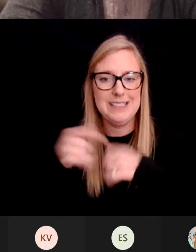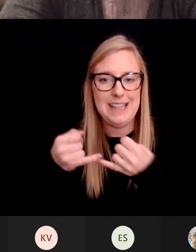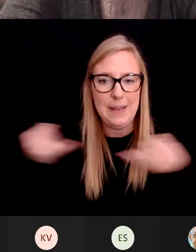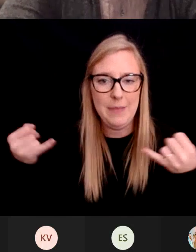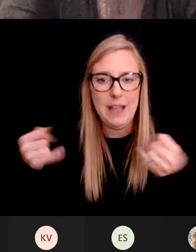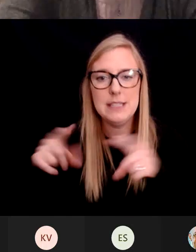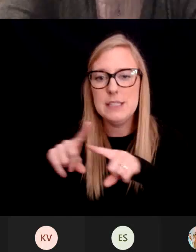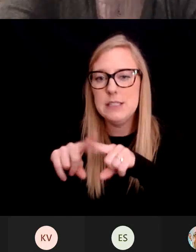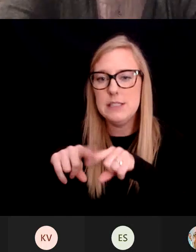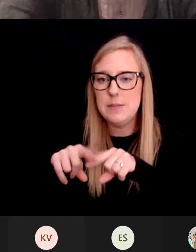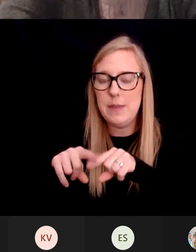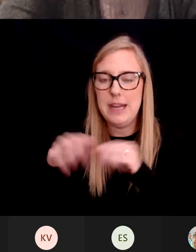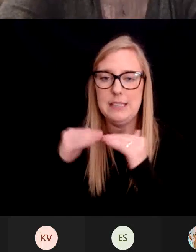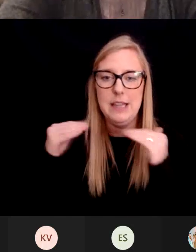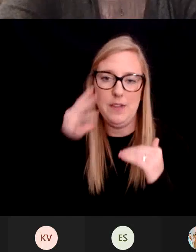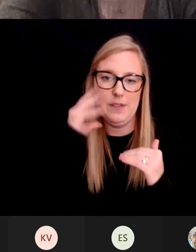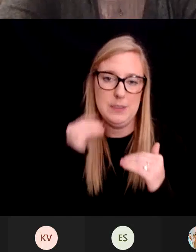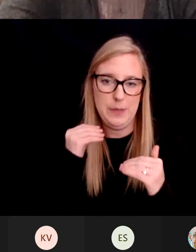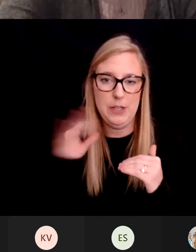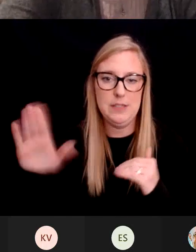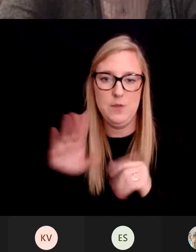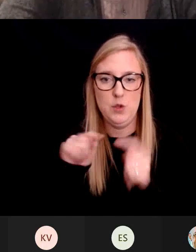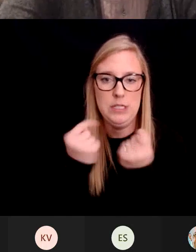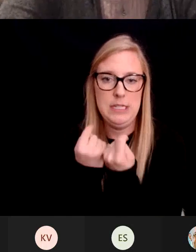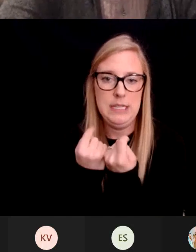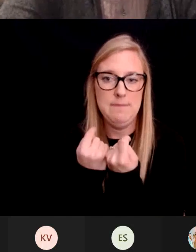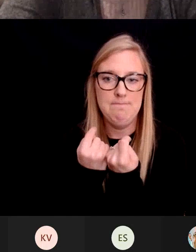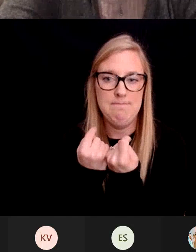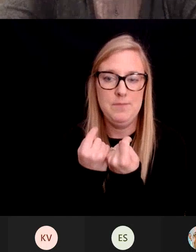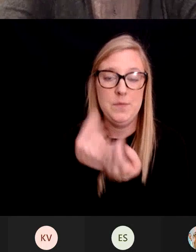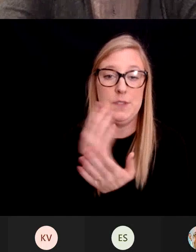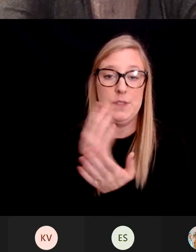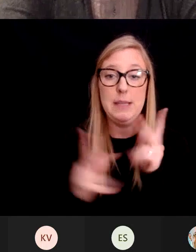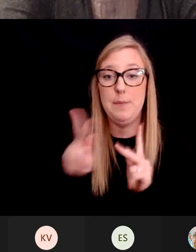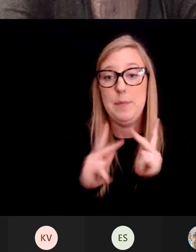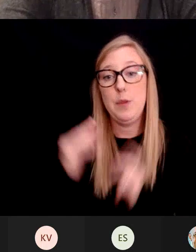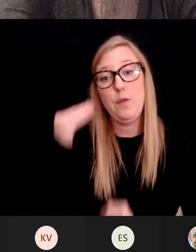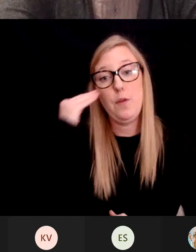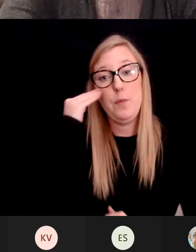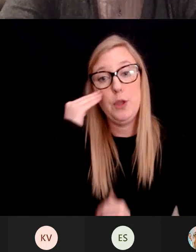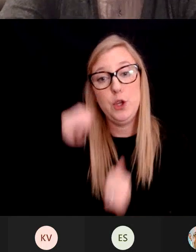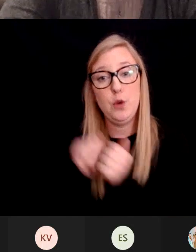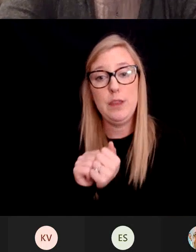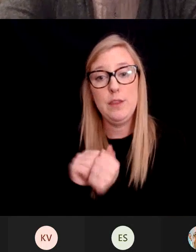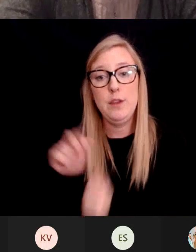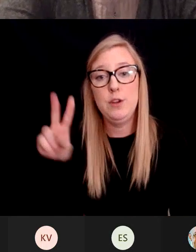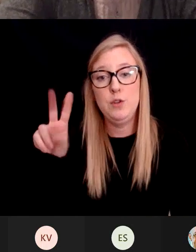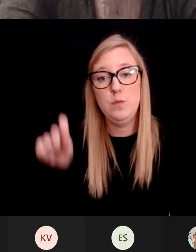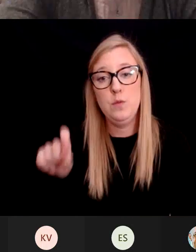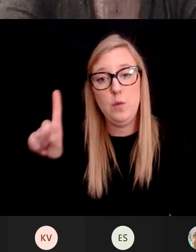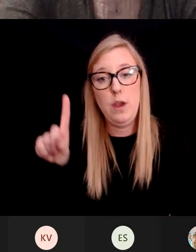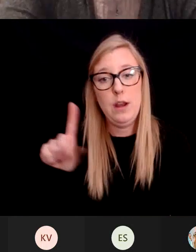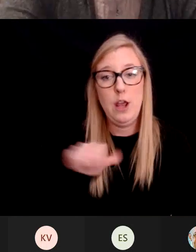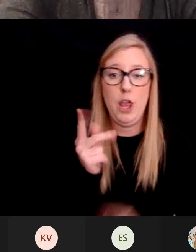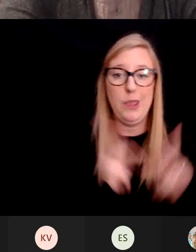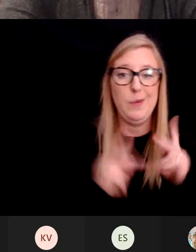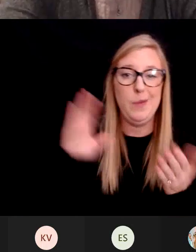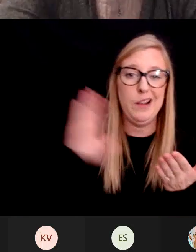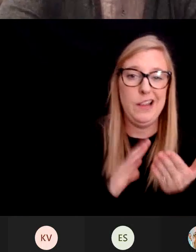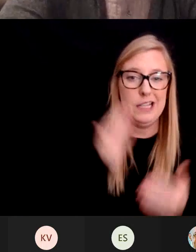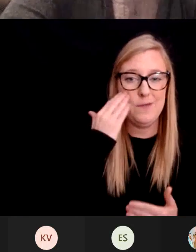level of experience of the team members? So those that are familiar with 2.1 versus those who are less familiar, what is